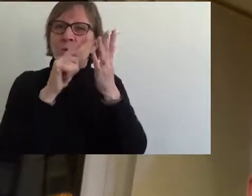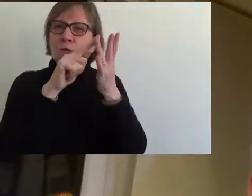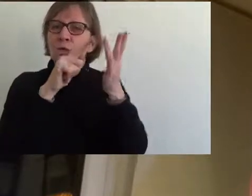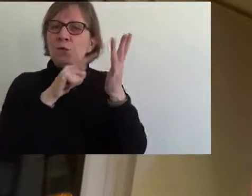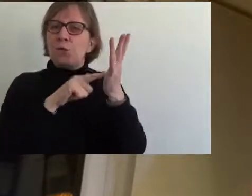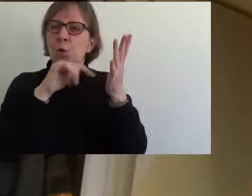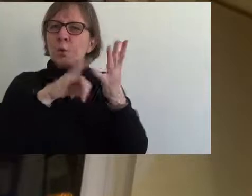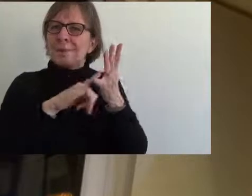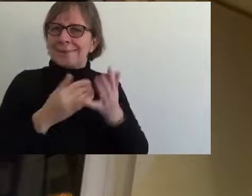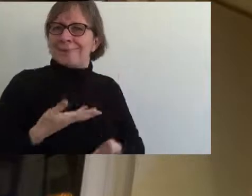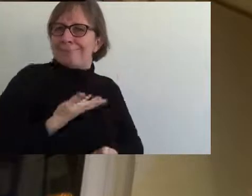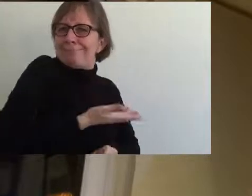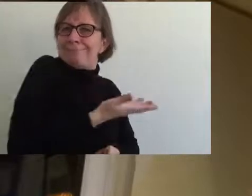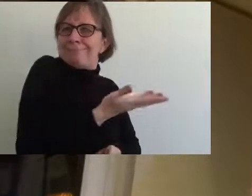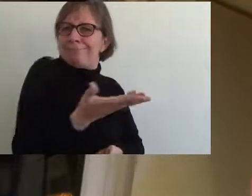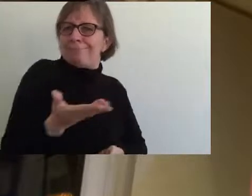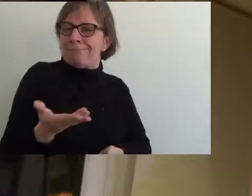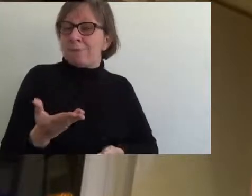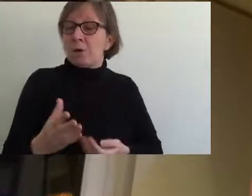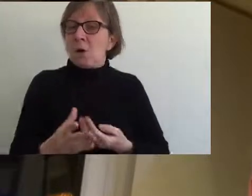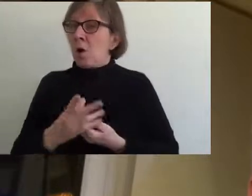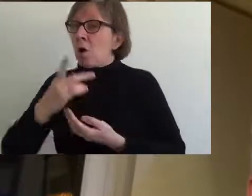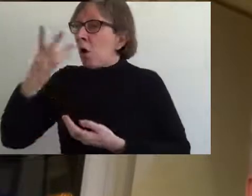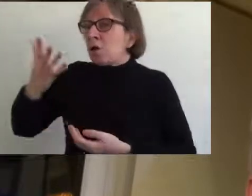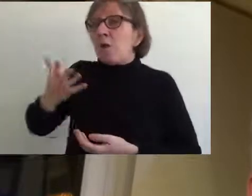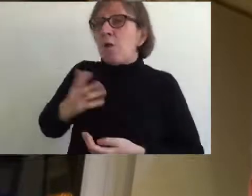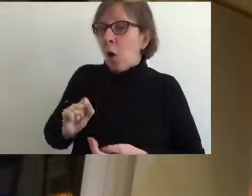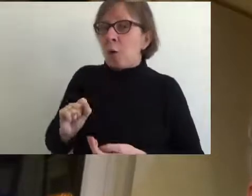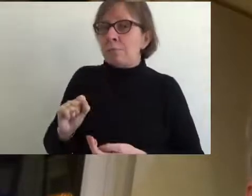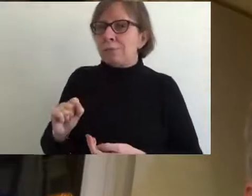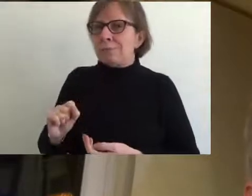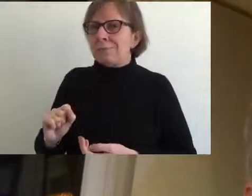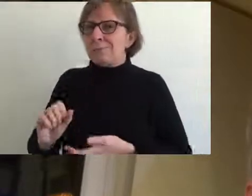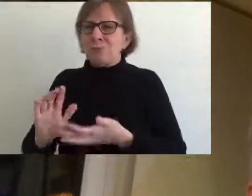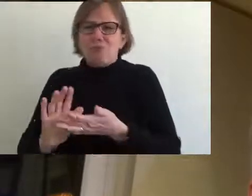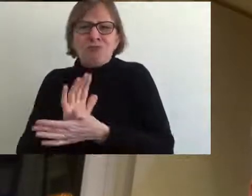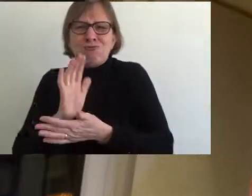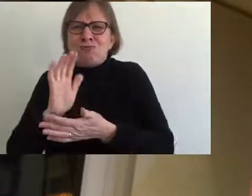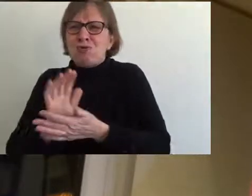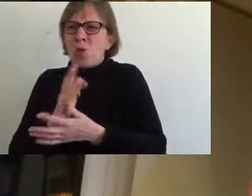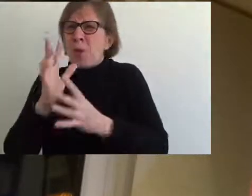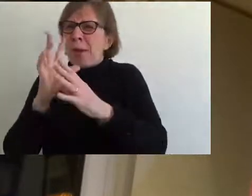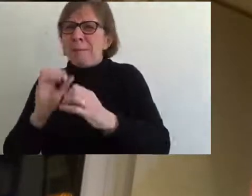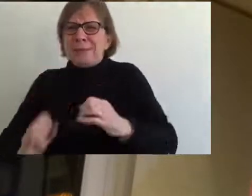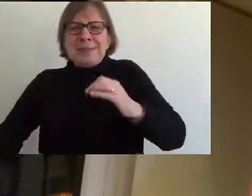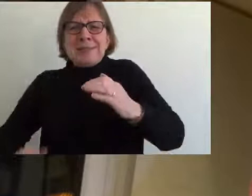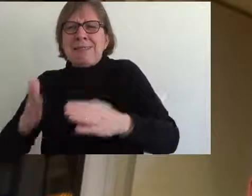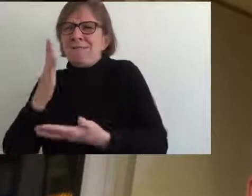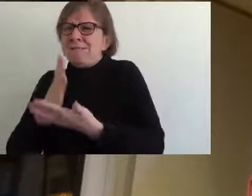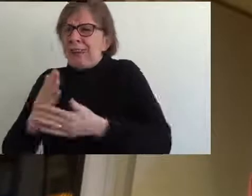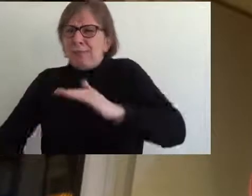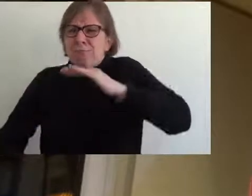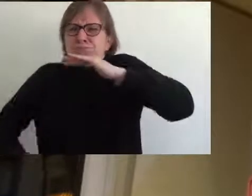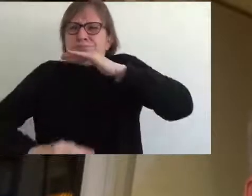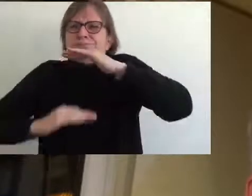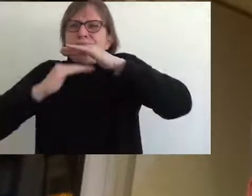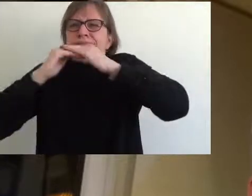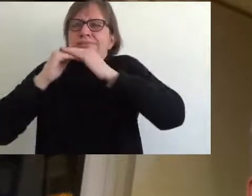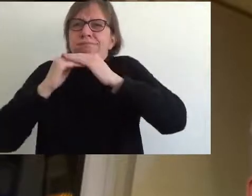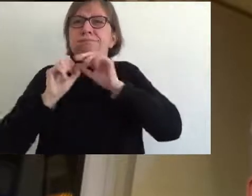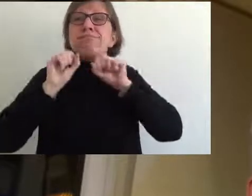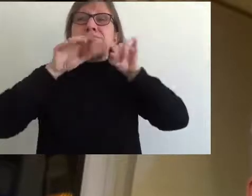And if you have the words, we can say together, may the God of hope fill us with all joy and all peace in